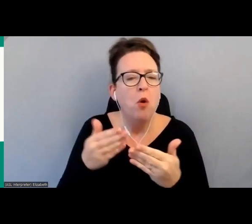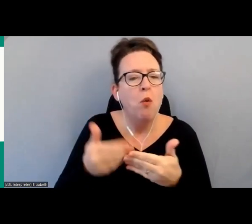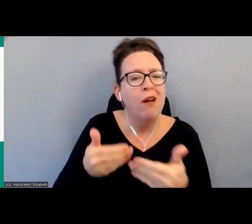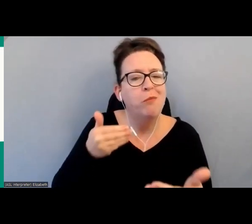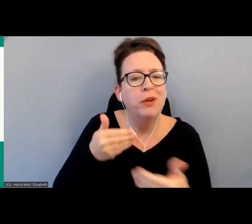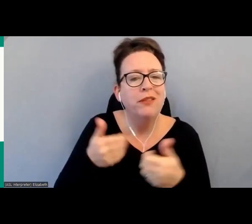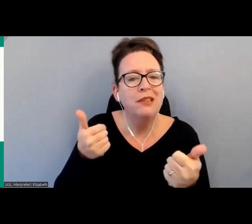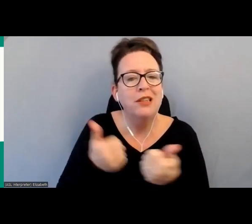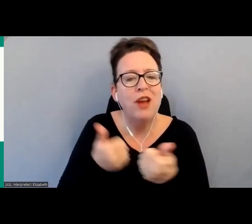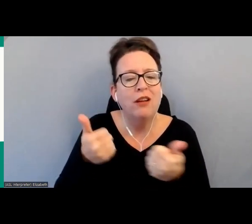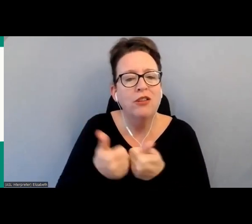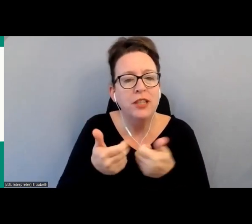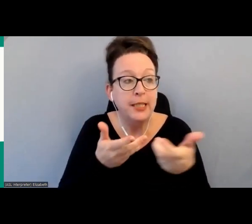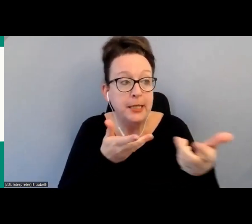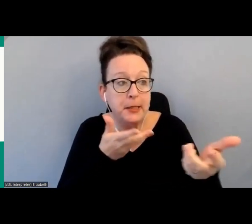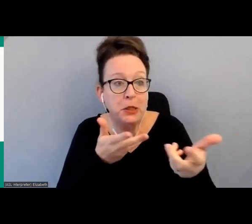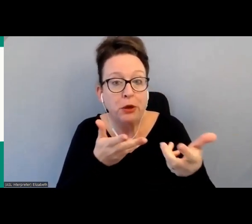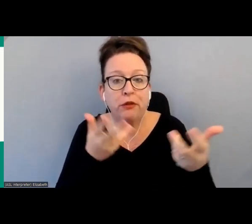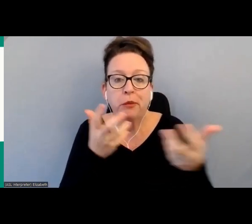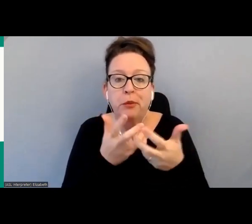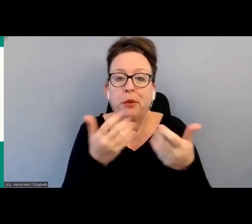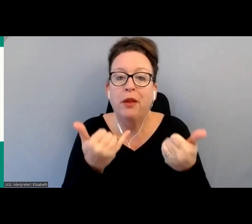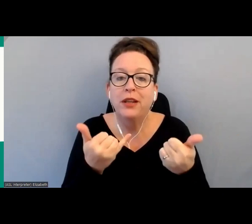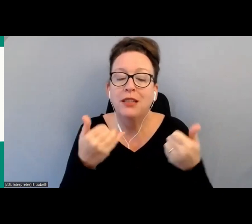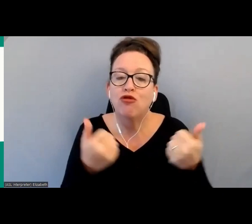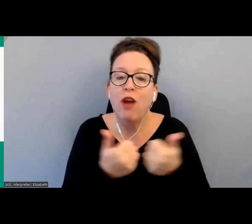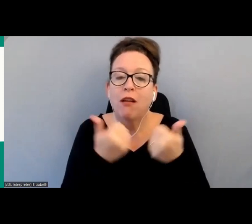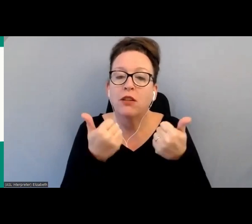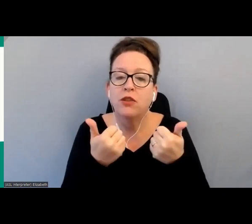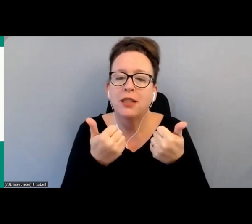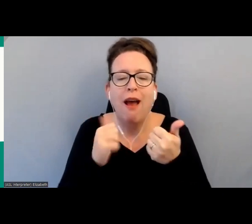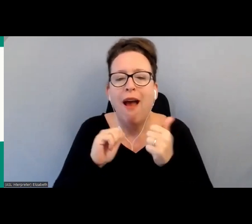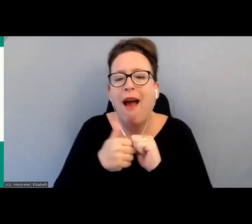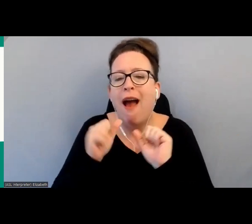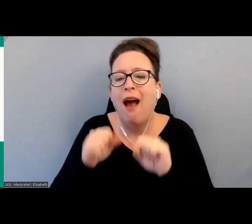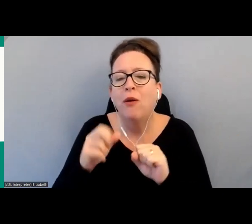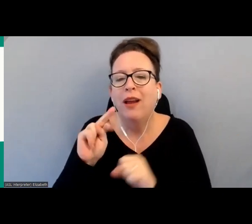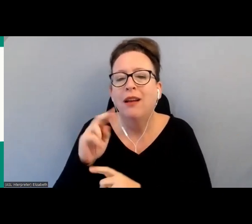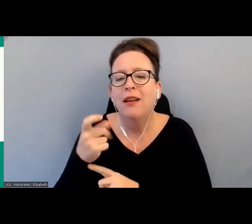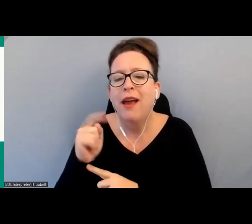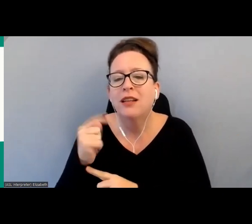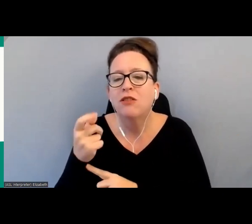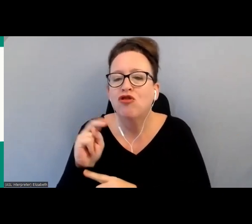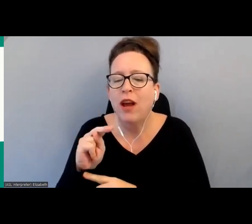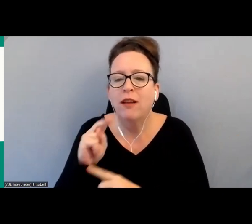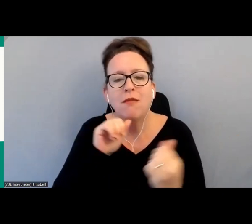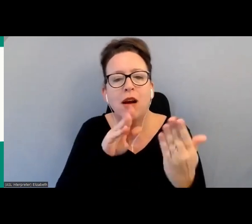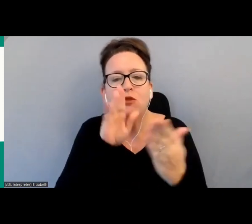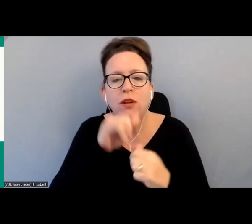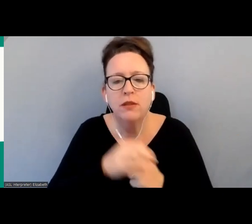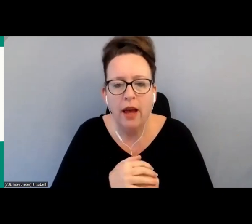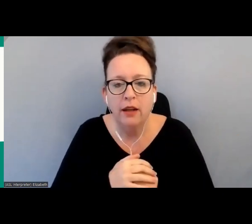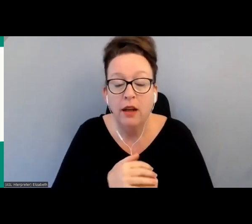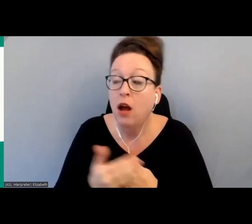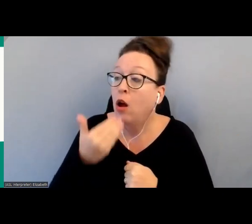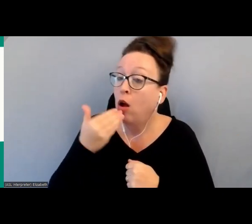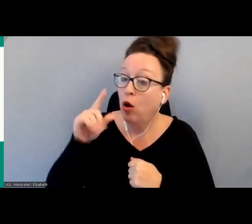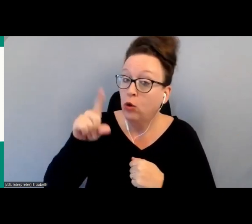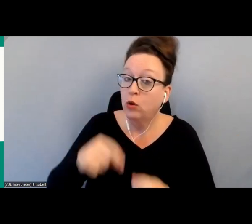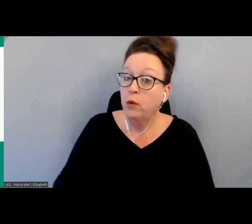serving this population was Next Gen designed to address? Great question. So